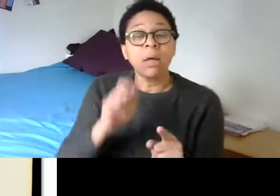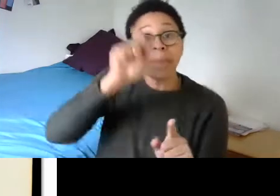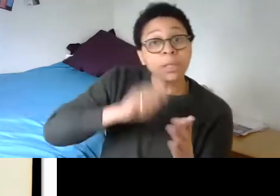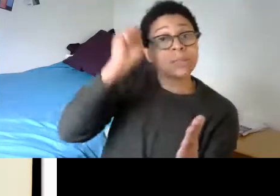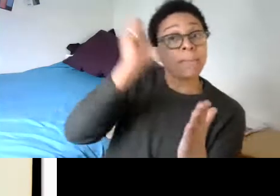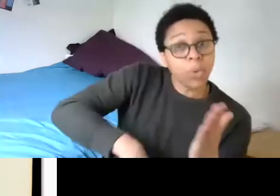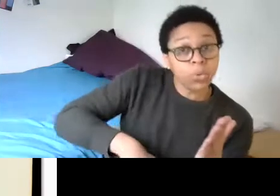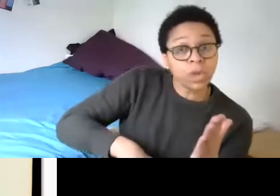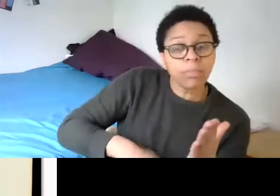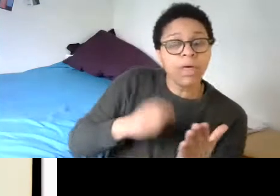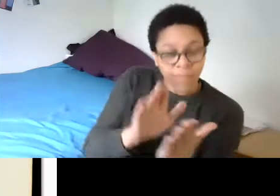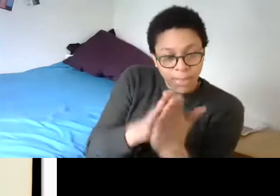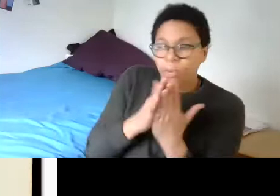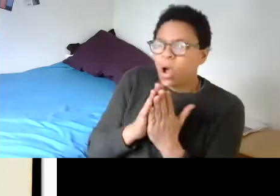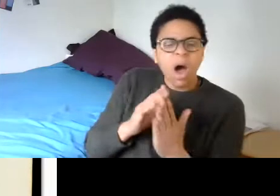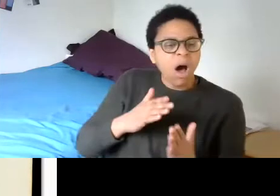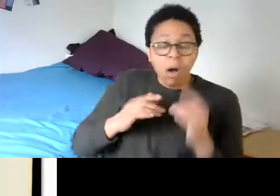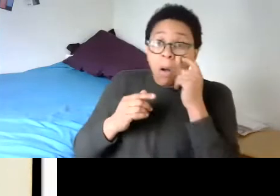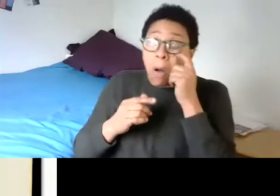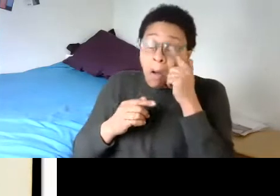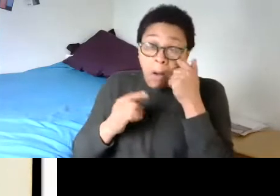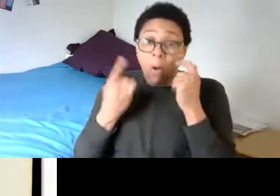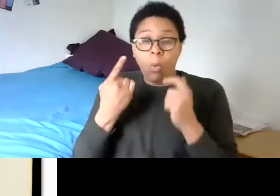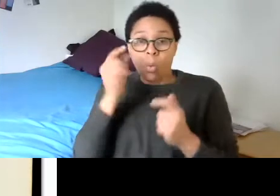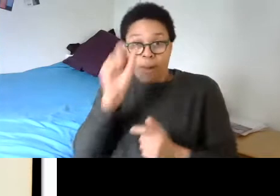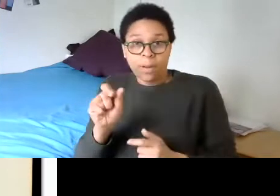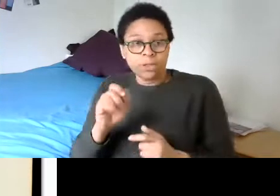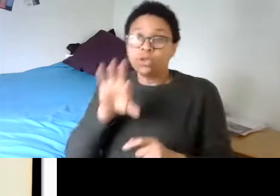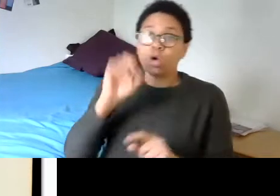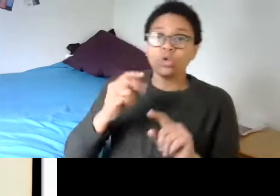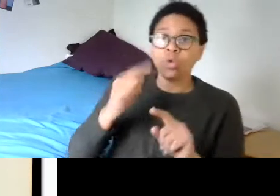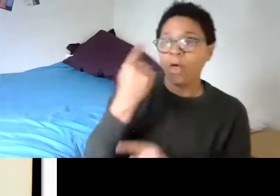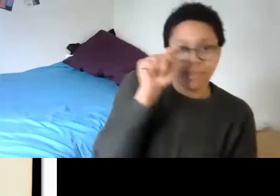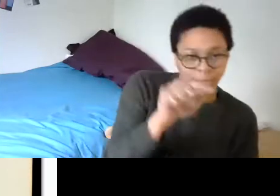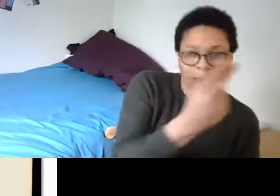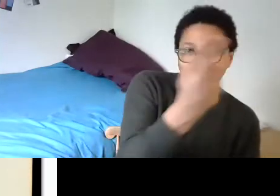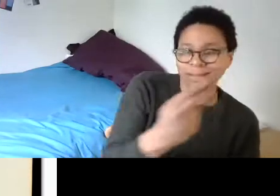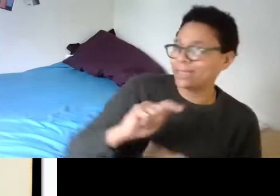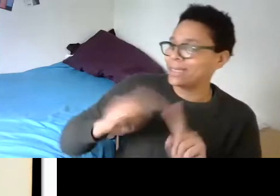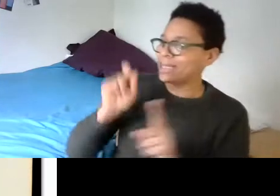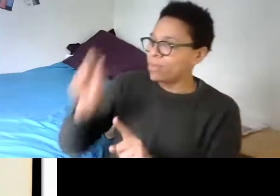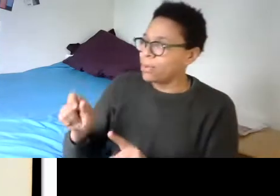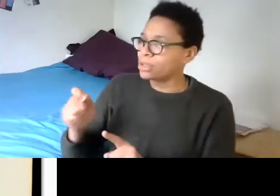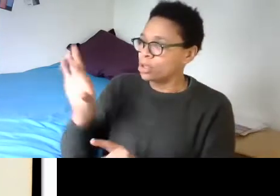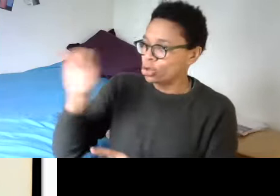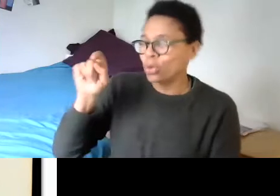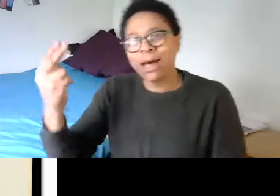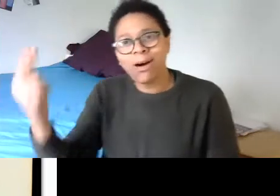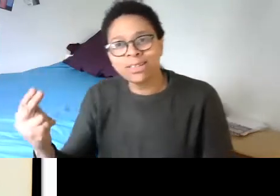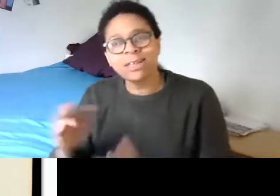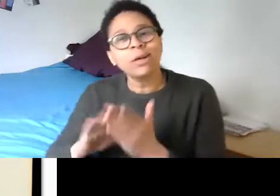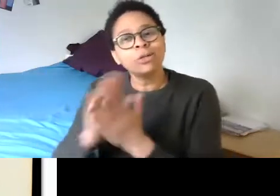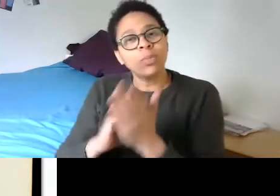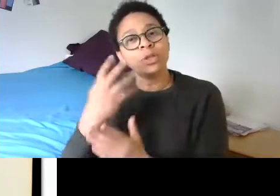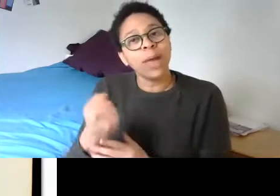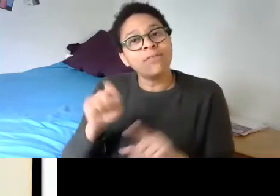And actually, the one we have on screen is actually from the William Morris collection, although it would have been hand-coloured quite a few centuries before it came into his